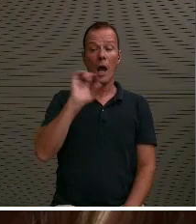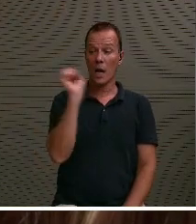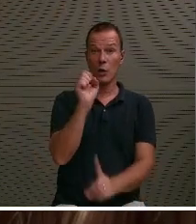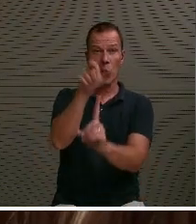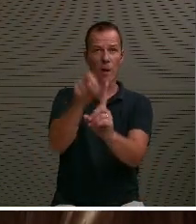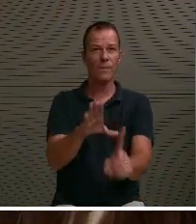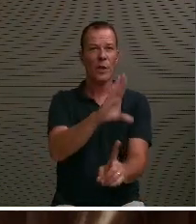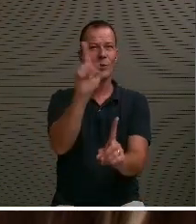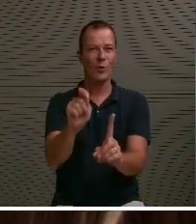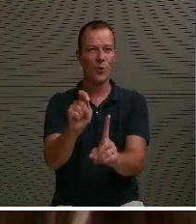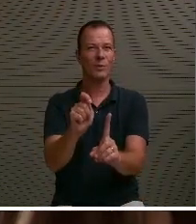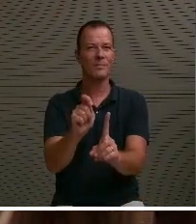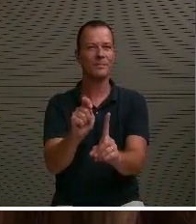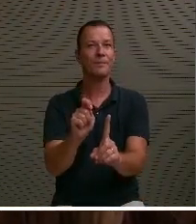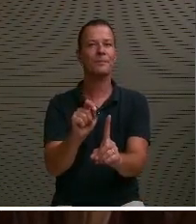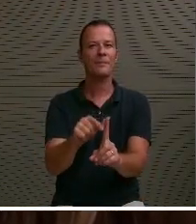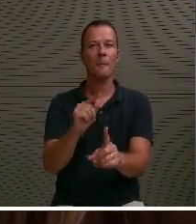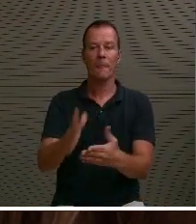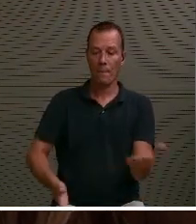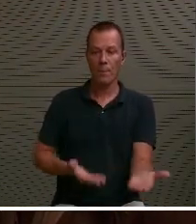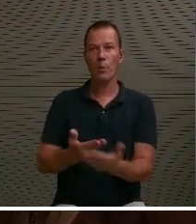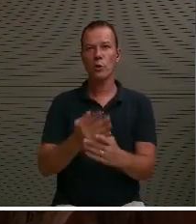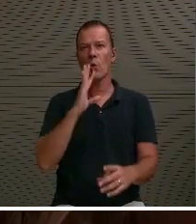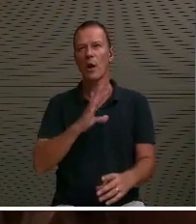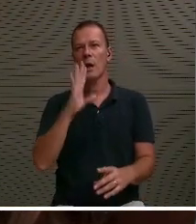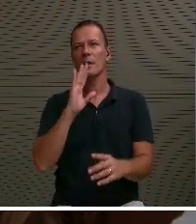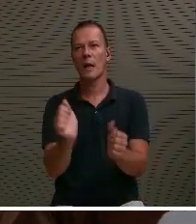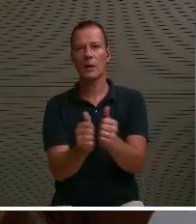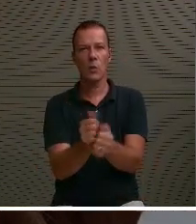Kinshasa, and she proposed to sing with these children.